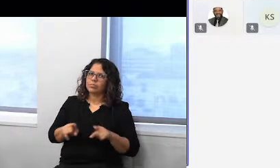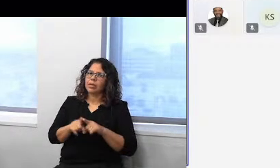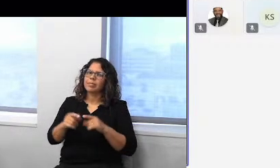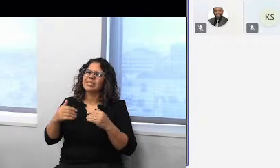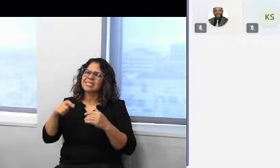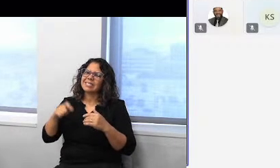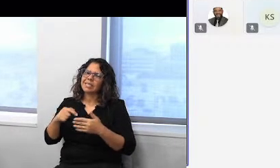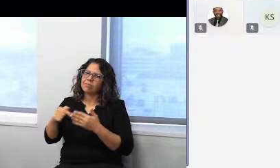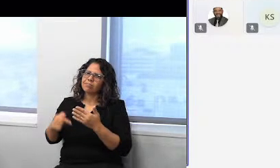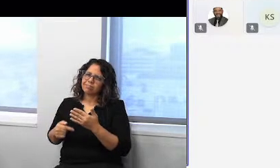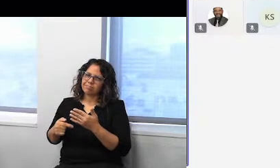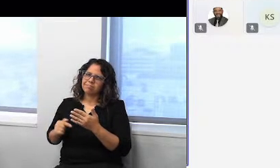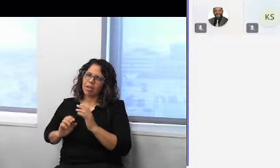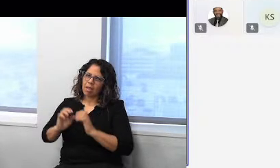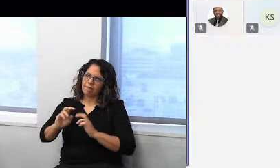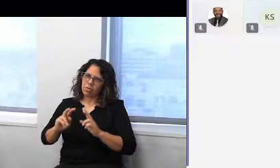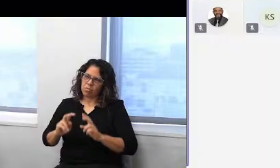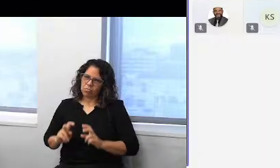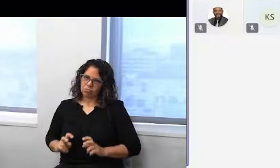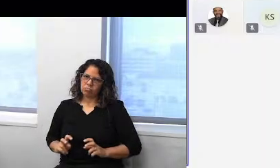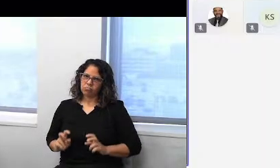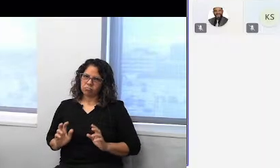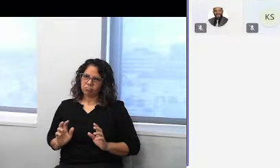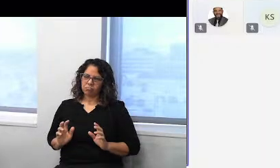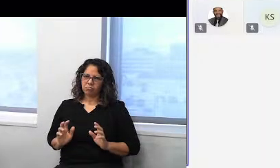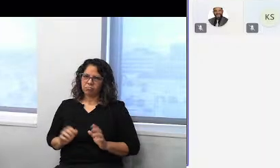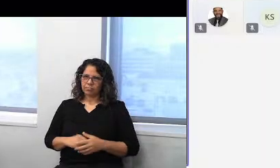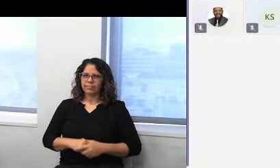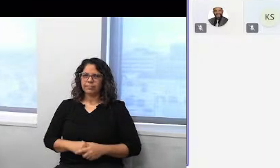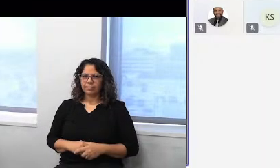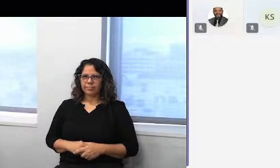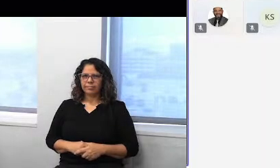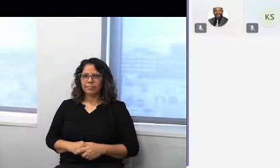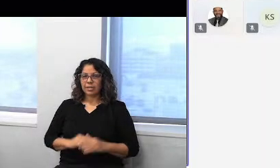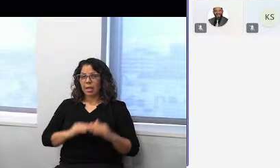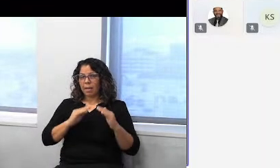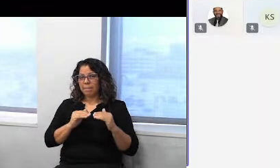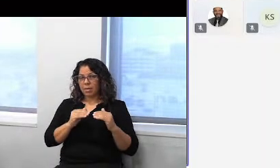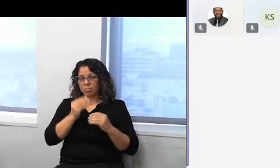to be able to be at play. So hopefully that gives you. Thank you.